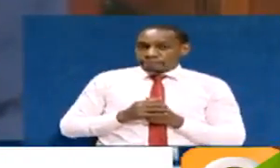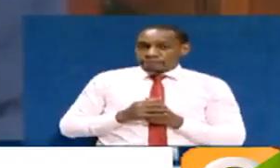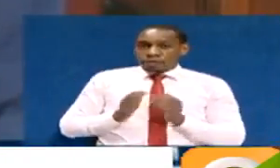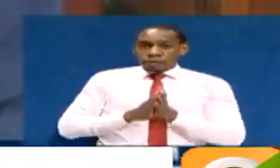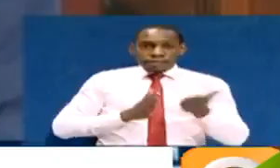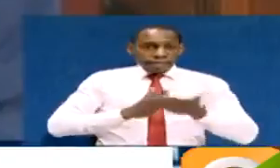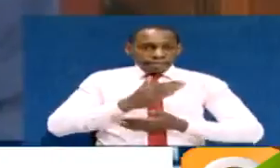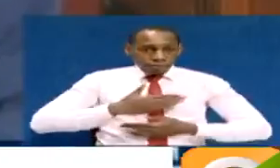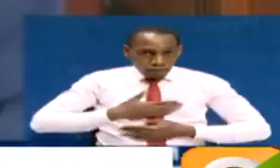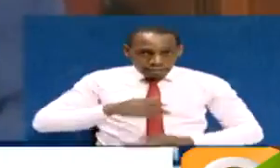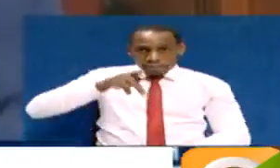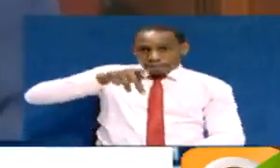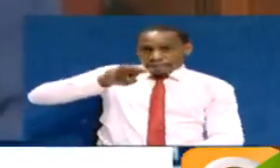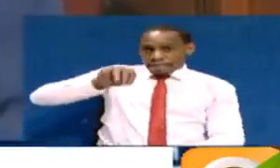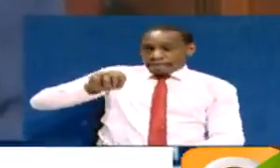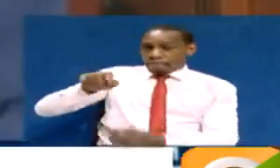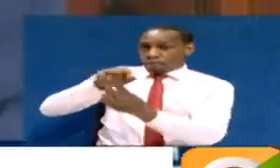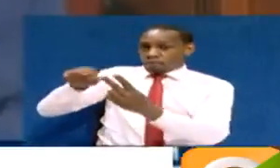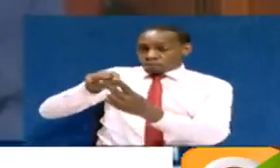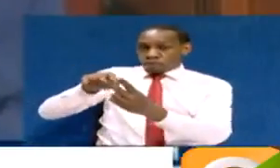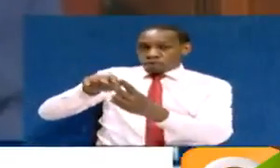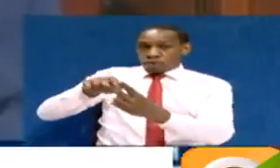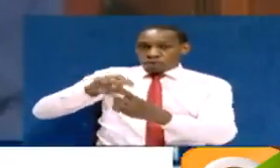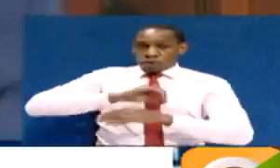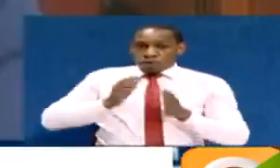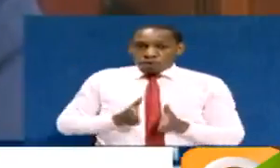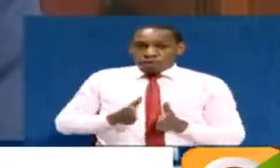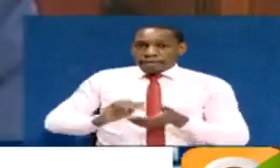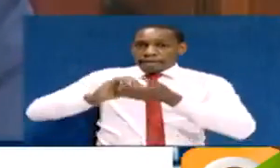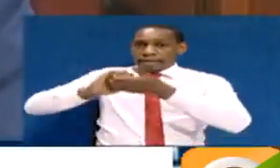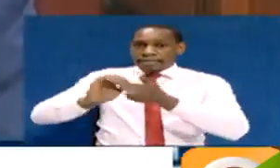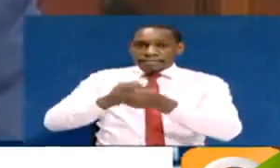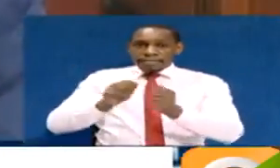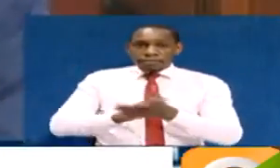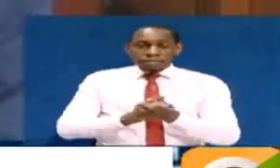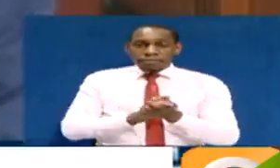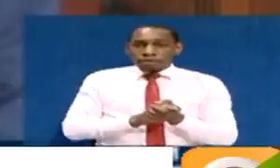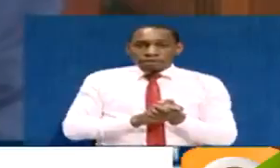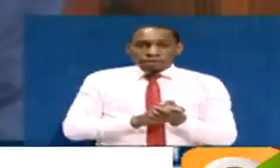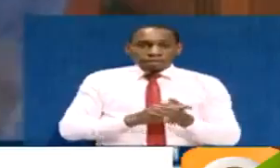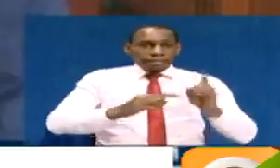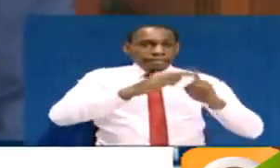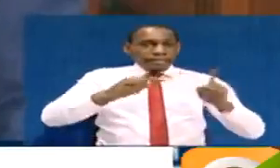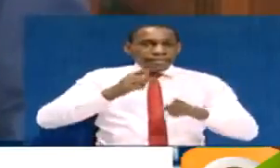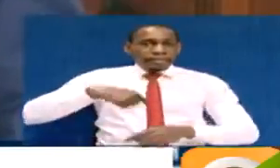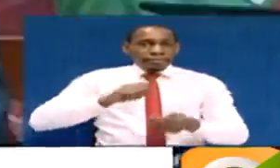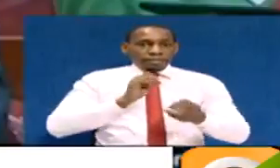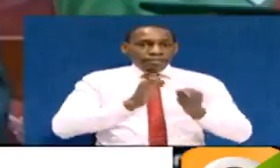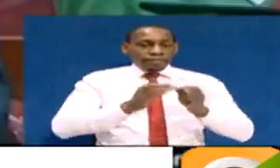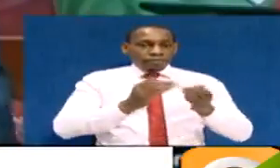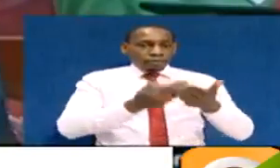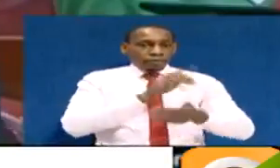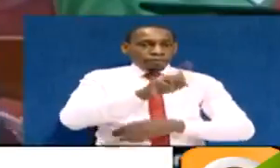and the Right Honorable Prime Minister, the owner of the handshake, they are not going to kill any of us if we correct this mistake on this